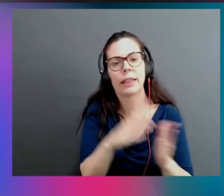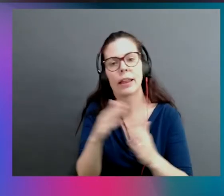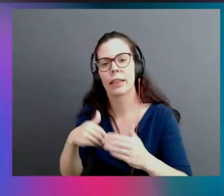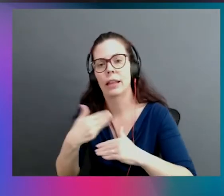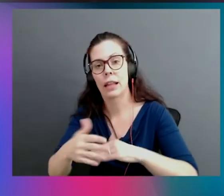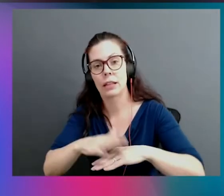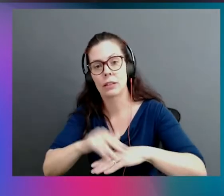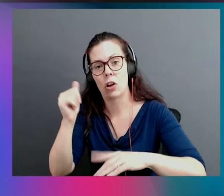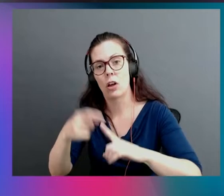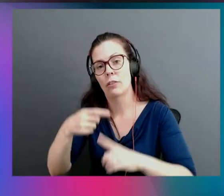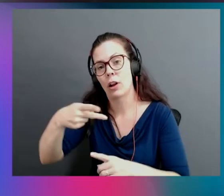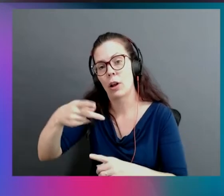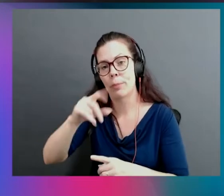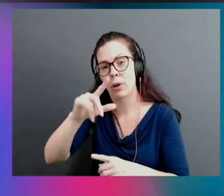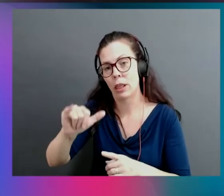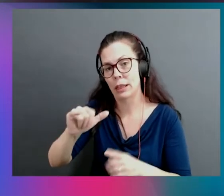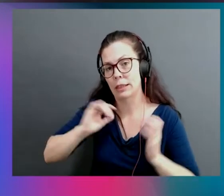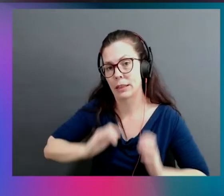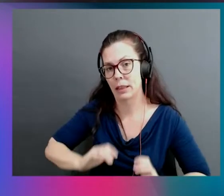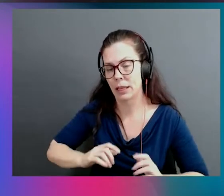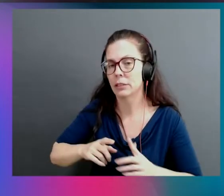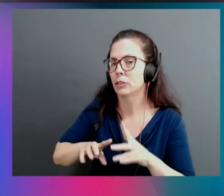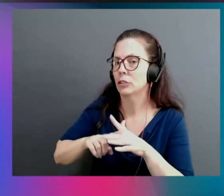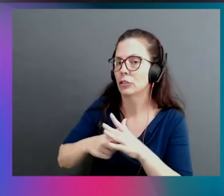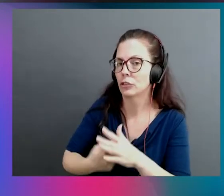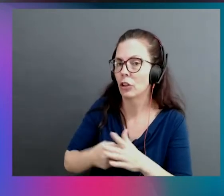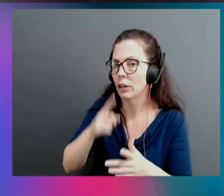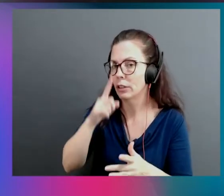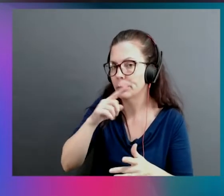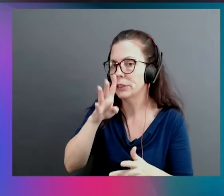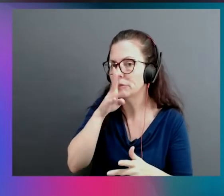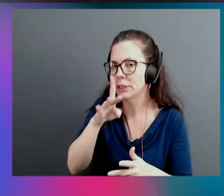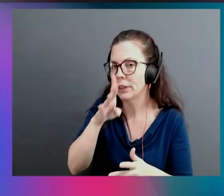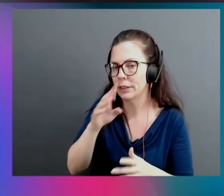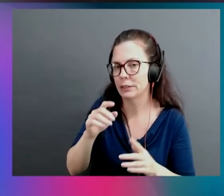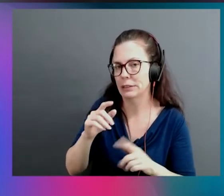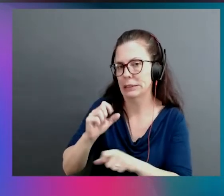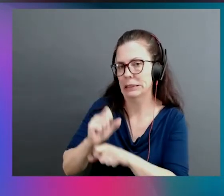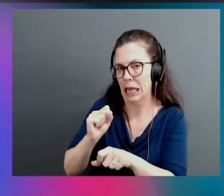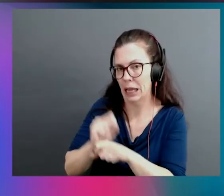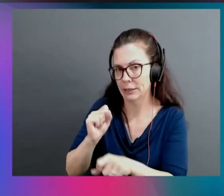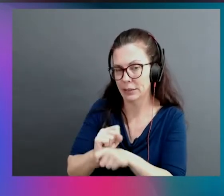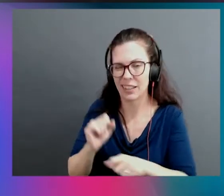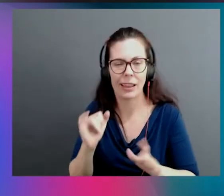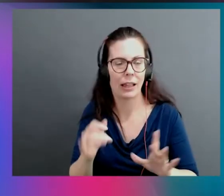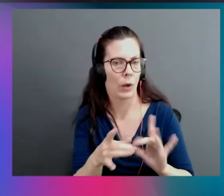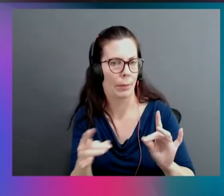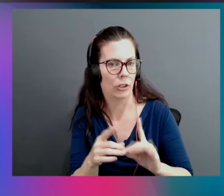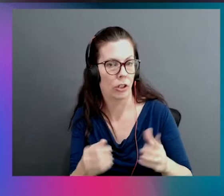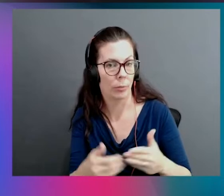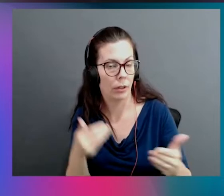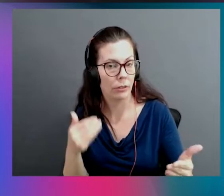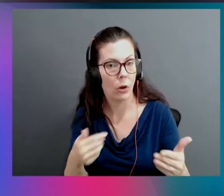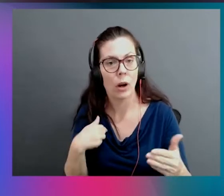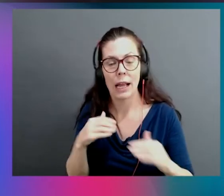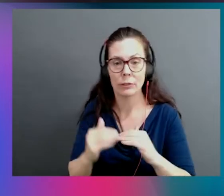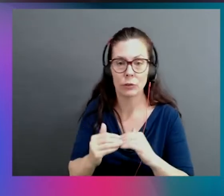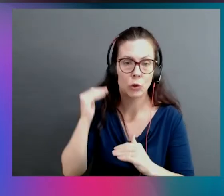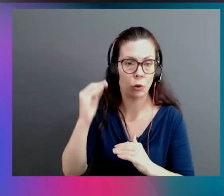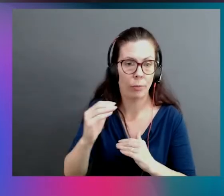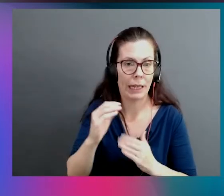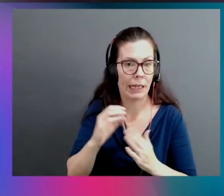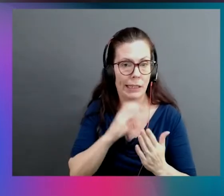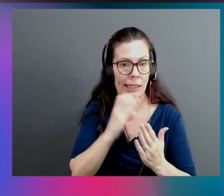client, start speech synthesis task. Okay. This is what I mentioned earlier, Steve. I had too many characters from these